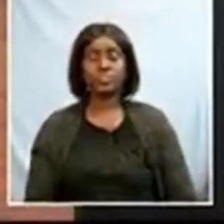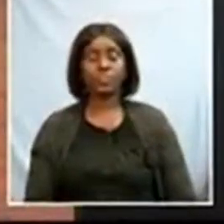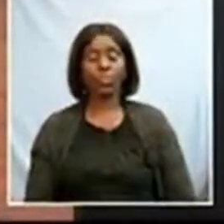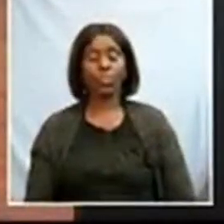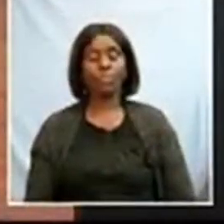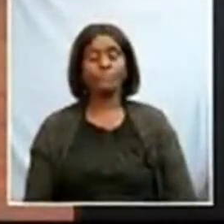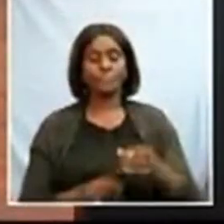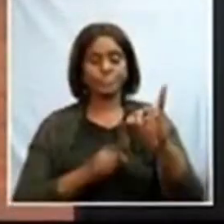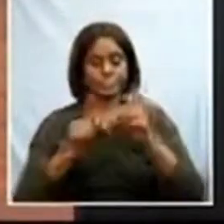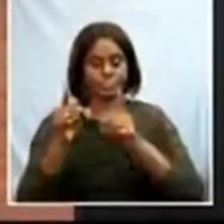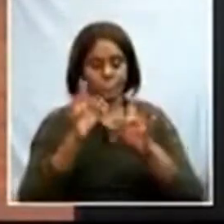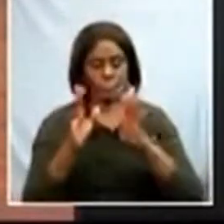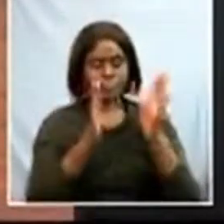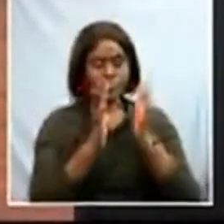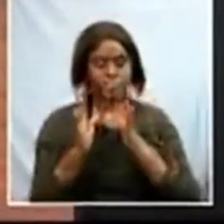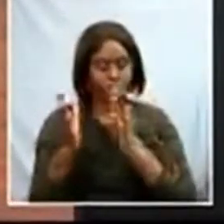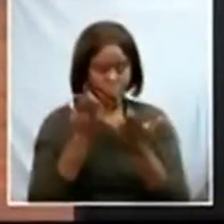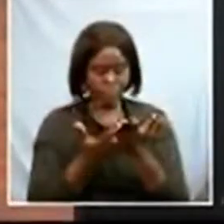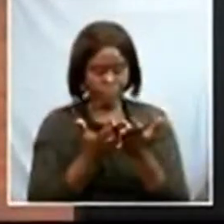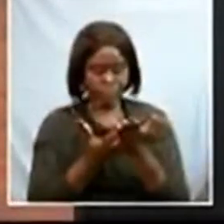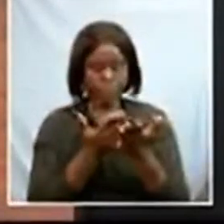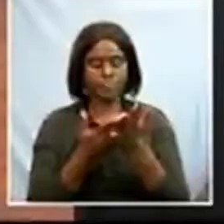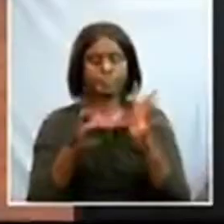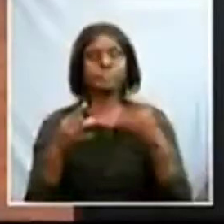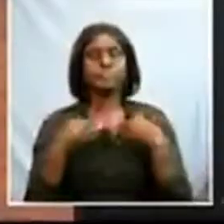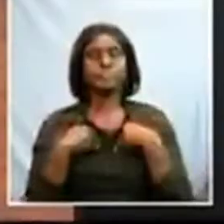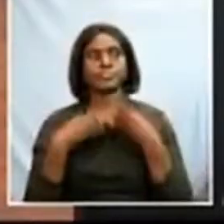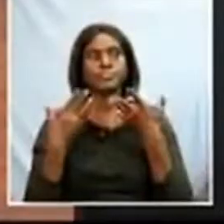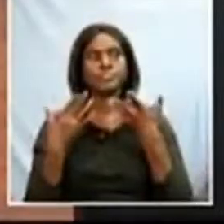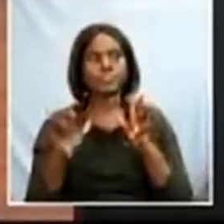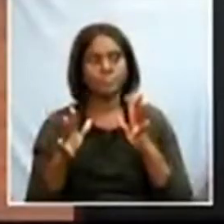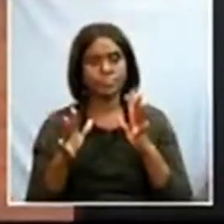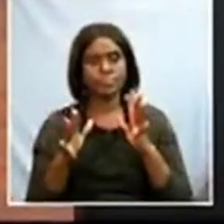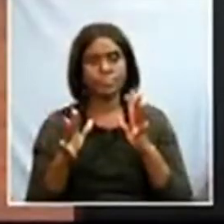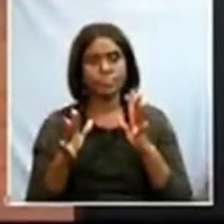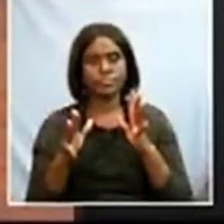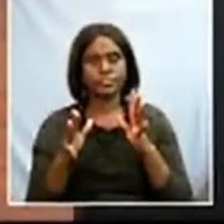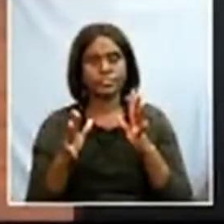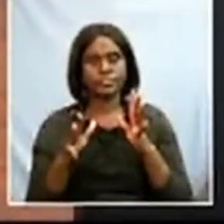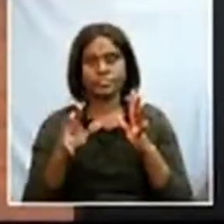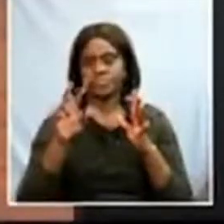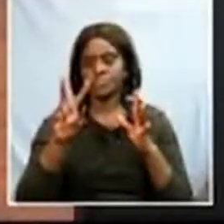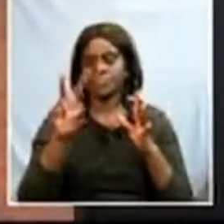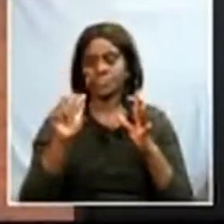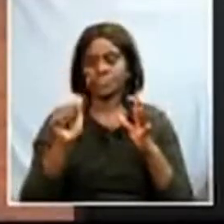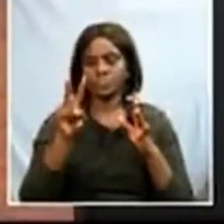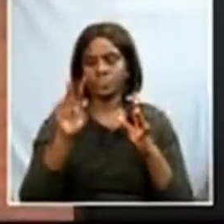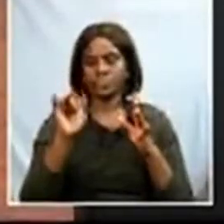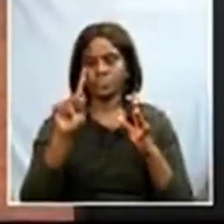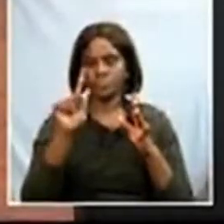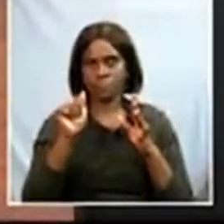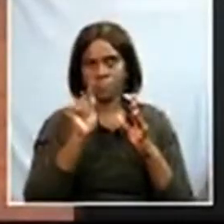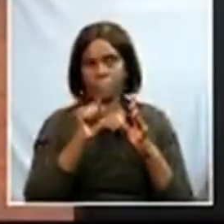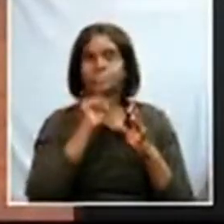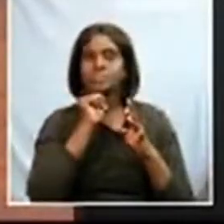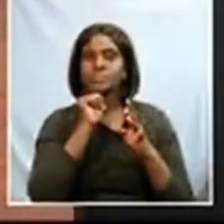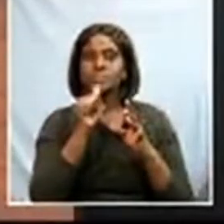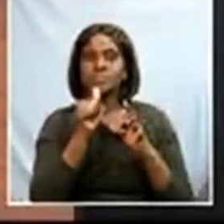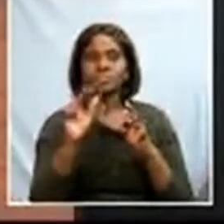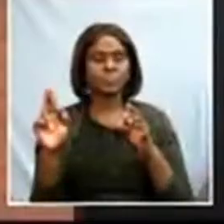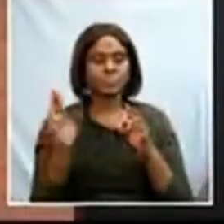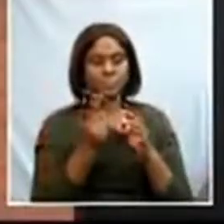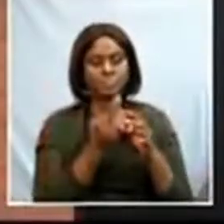Director of Planning here, he has admitted that this Vavika may not